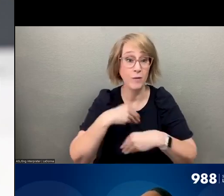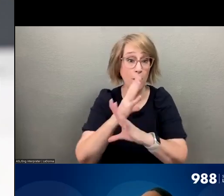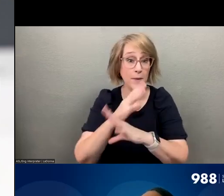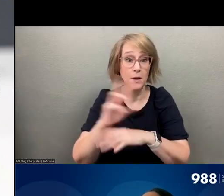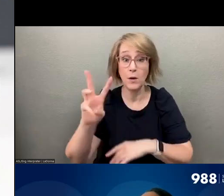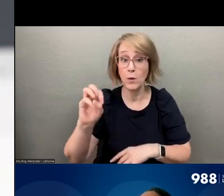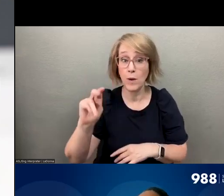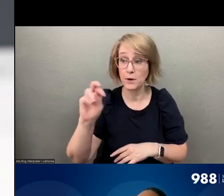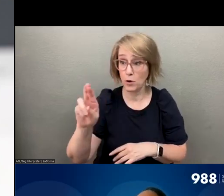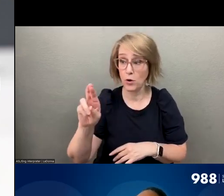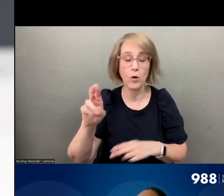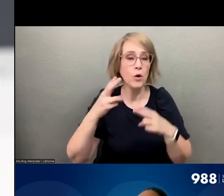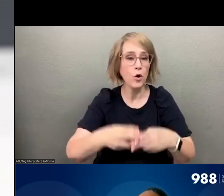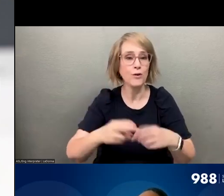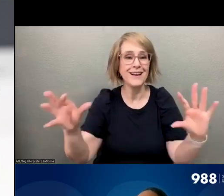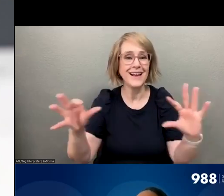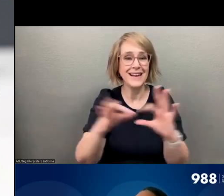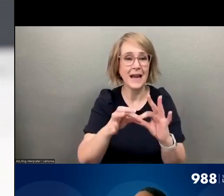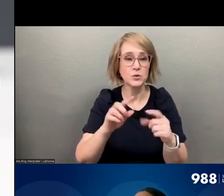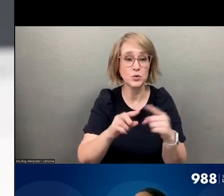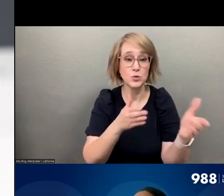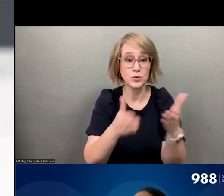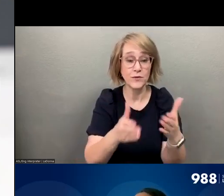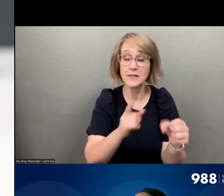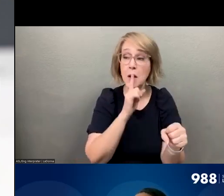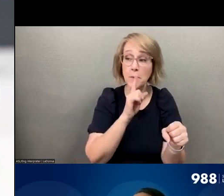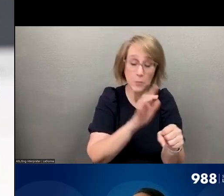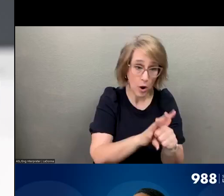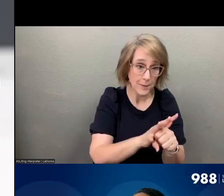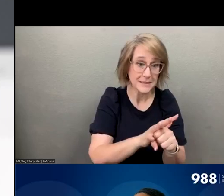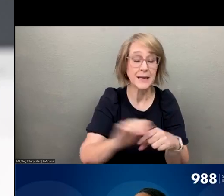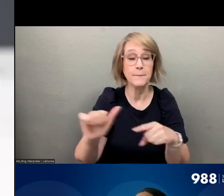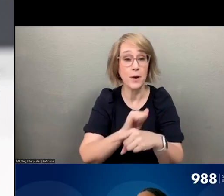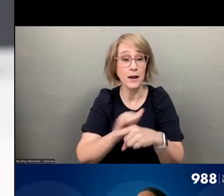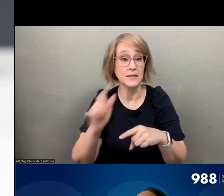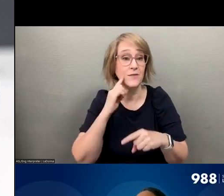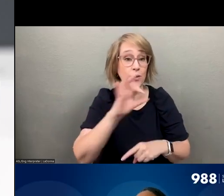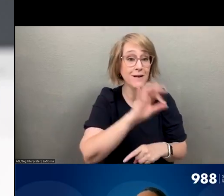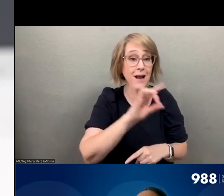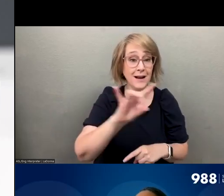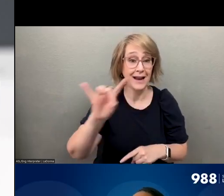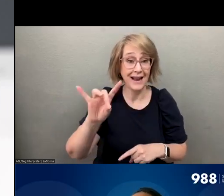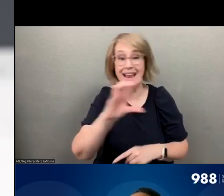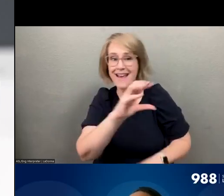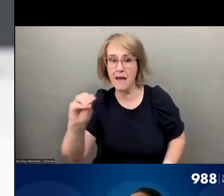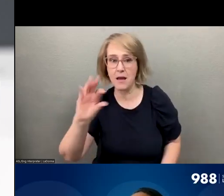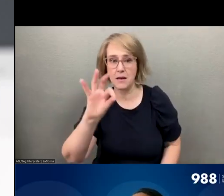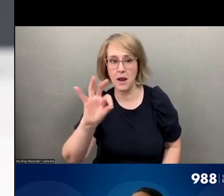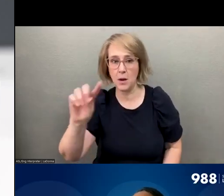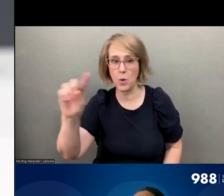for Connecting to Serve, Promising Practices for 988 and 911 Collaboration. And so if you